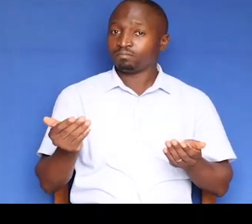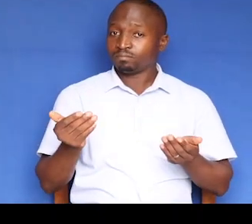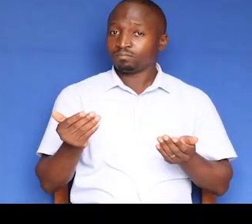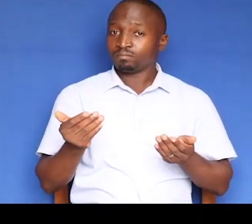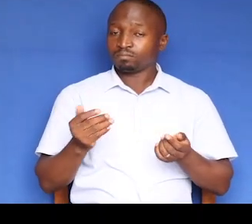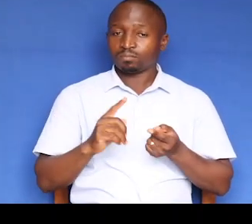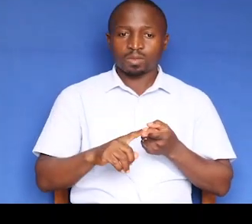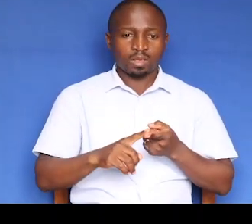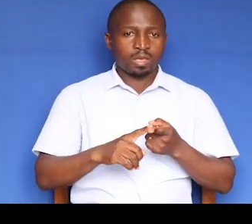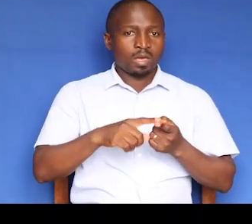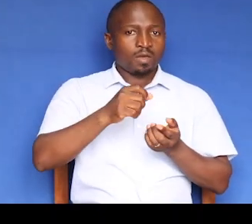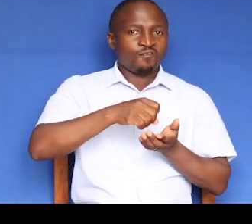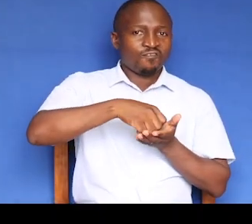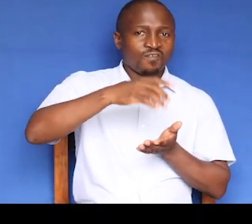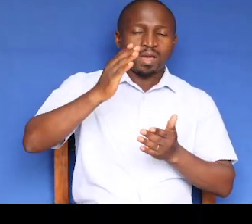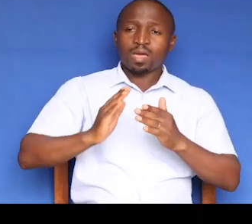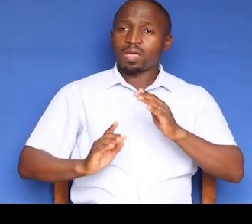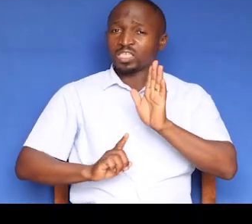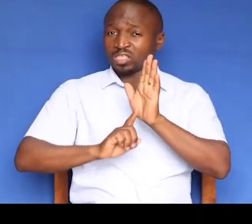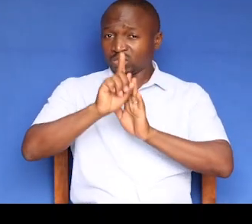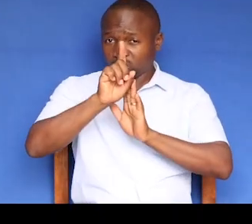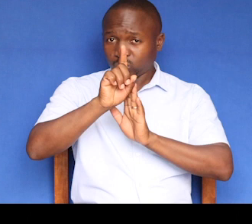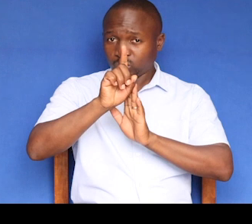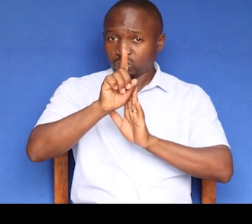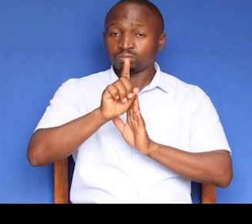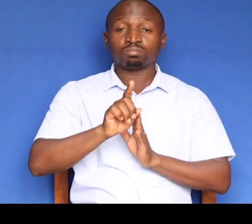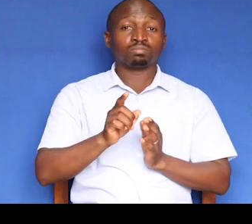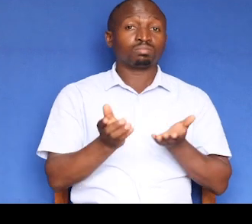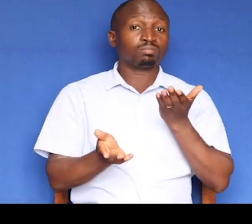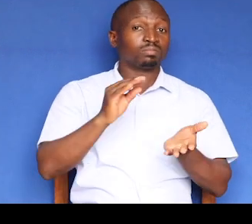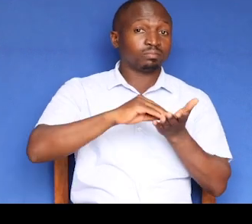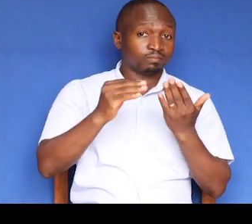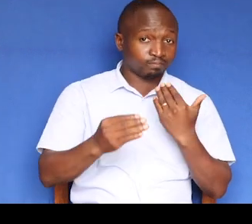its maximum profit level from above levels of output?